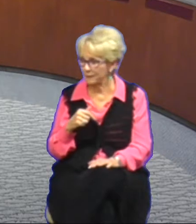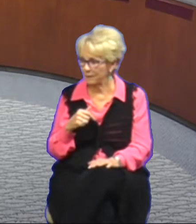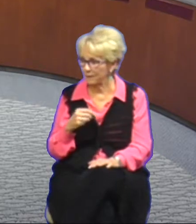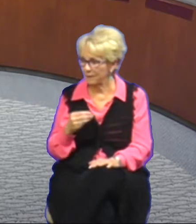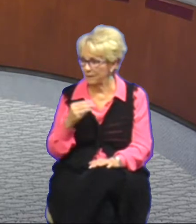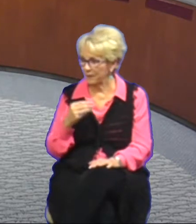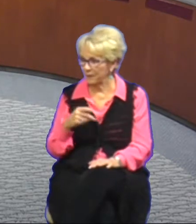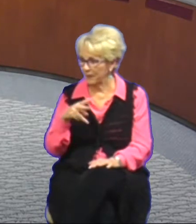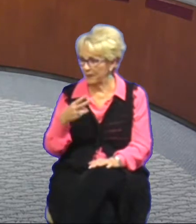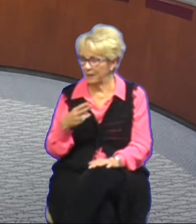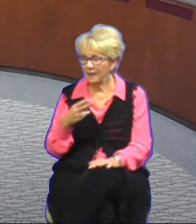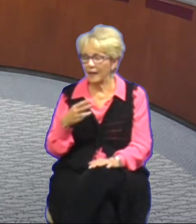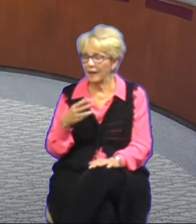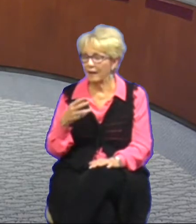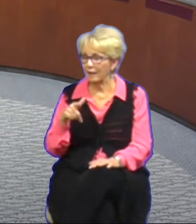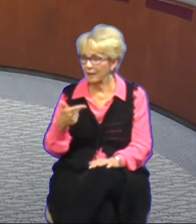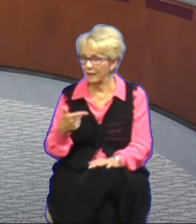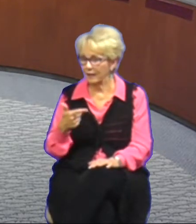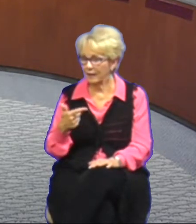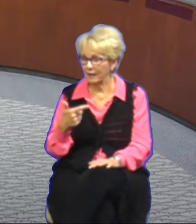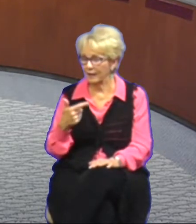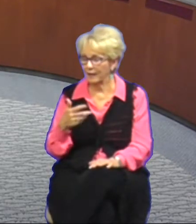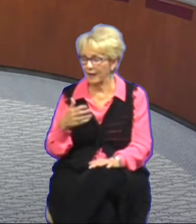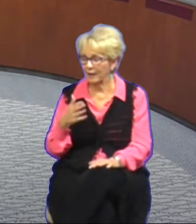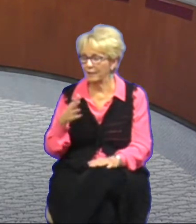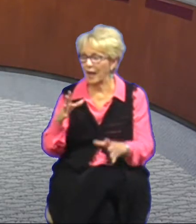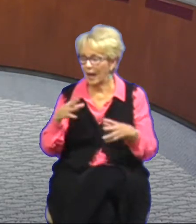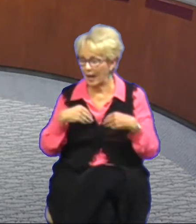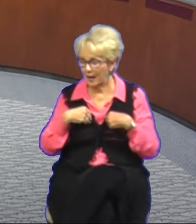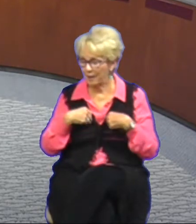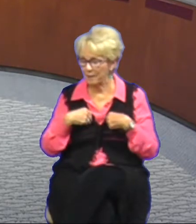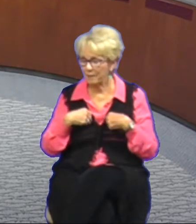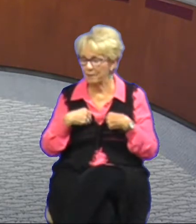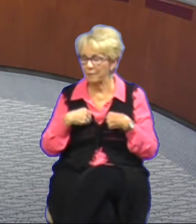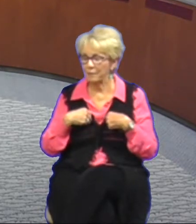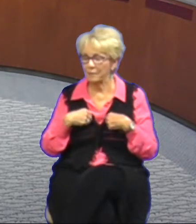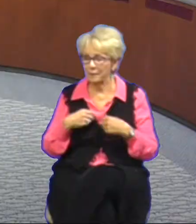and a second. All in favor, please signify by saying aye. Aye.